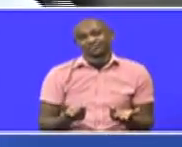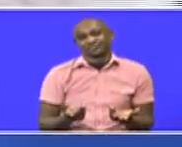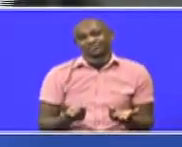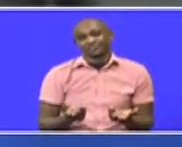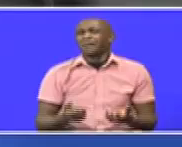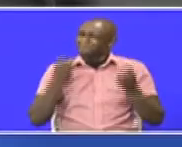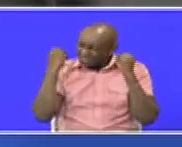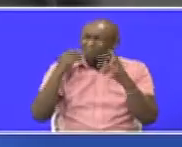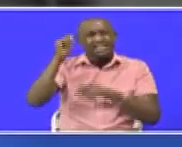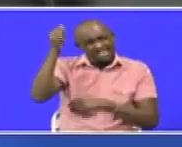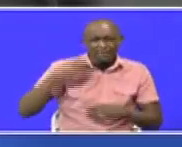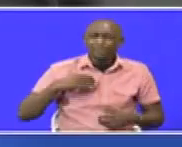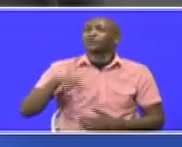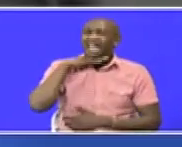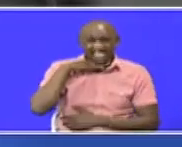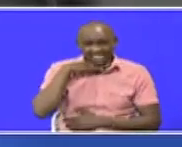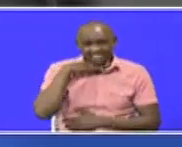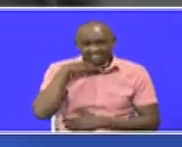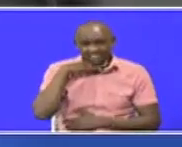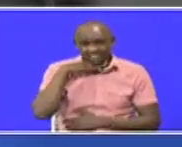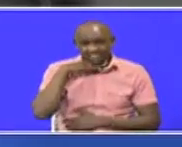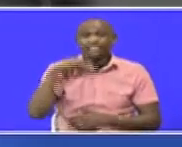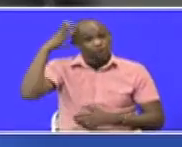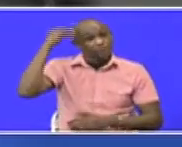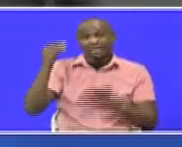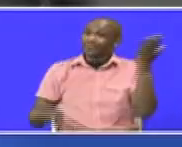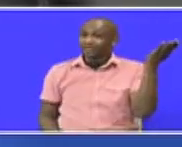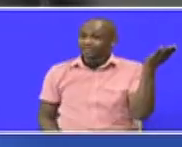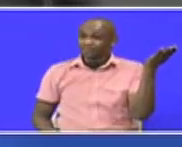So many Kenyans died in Somalia.